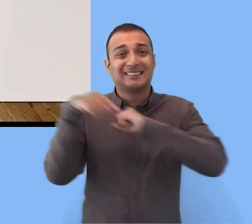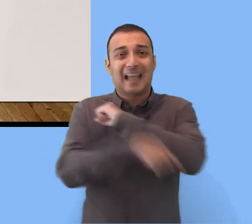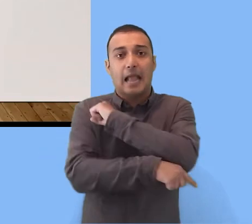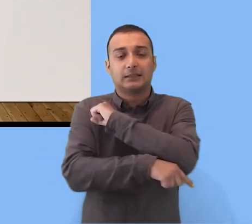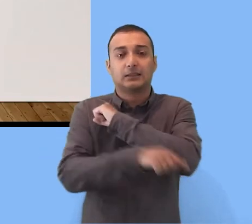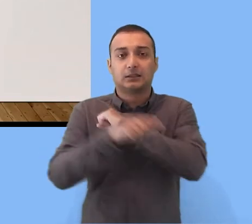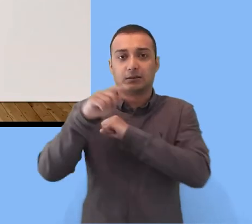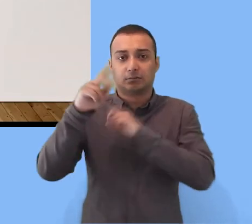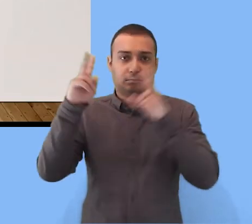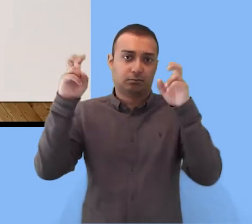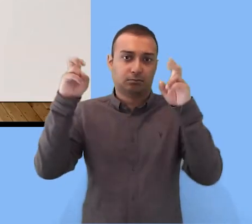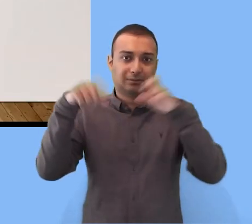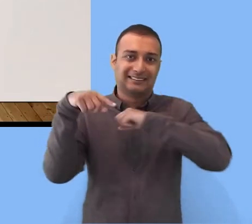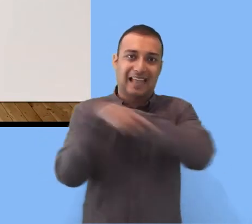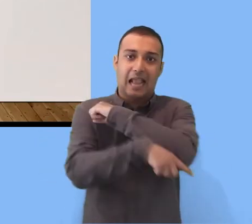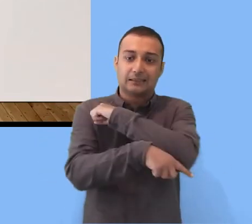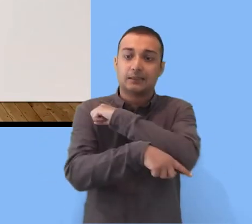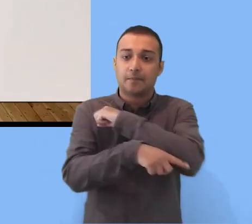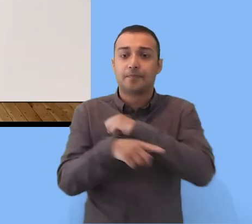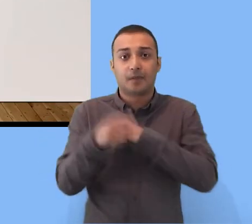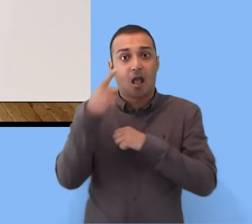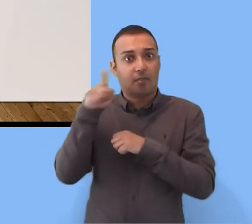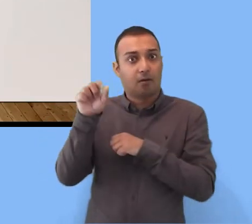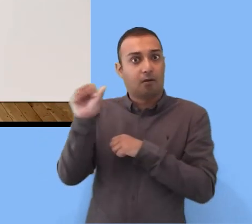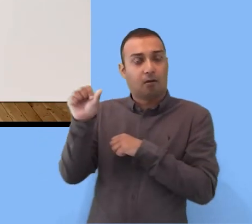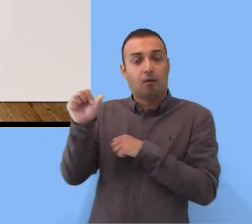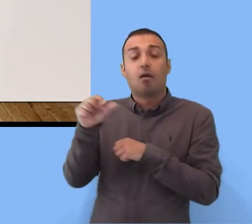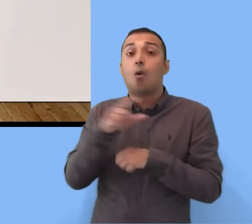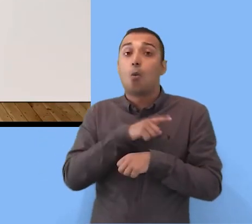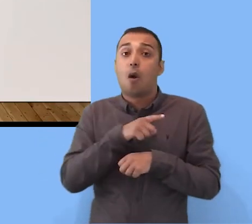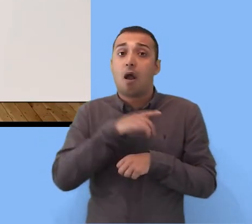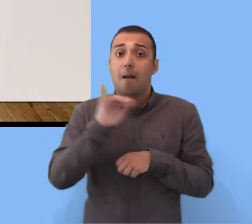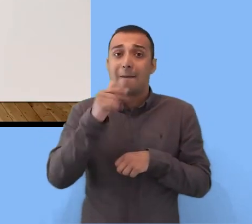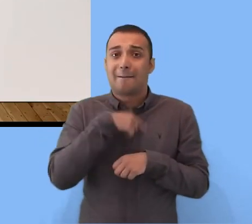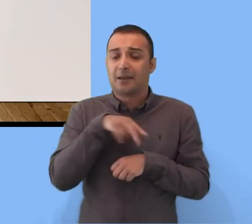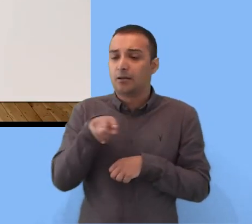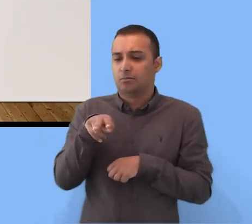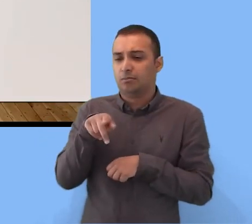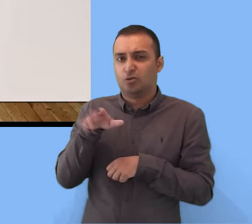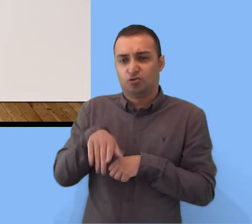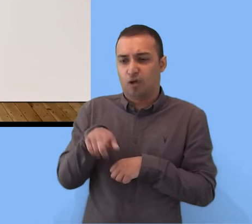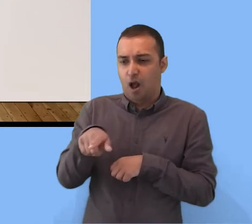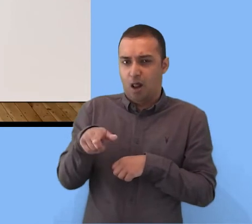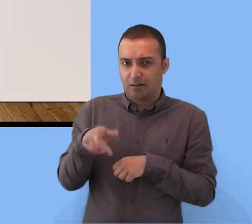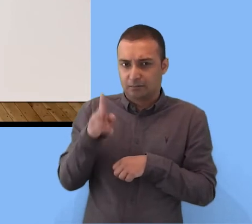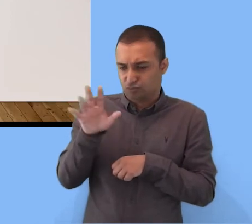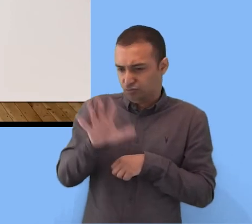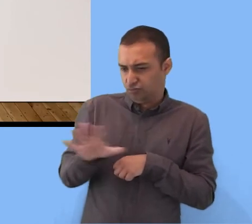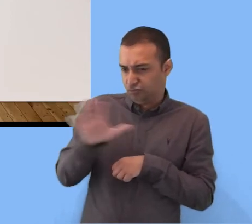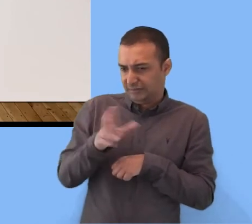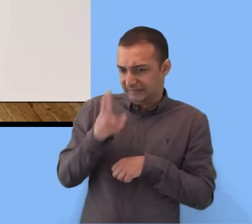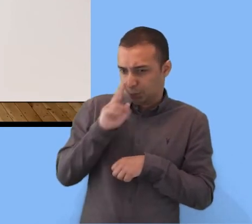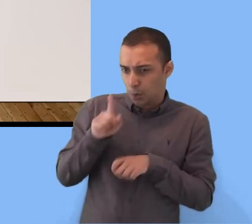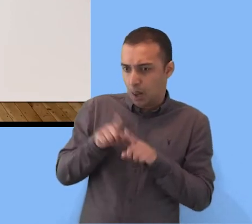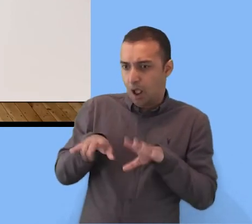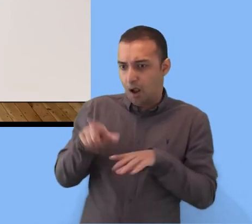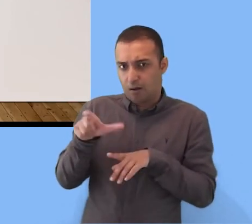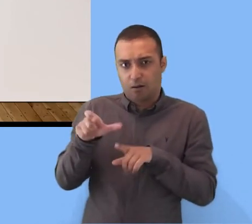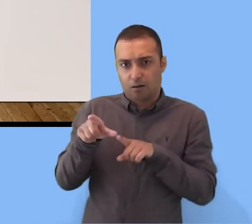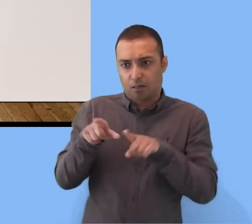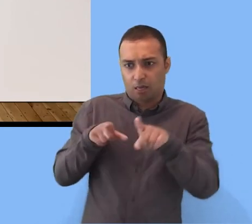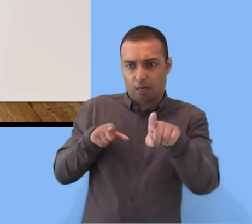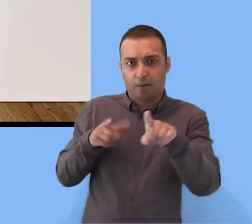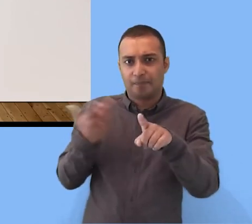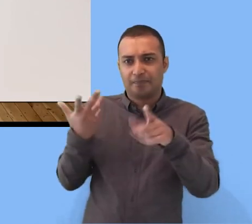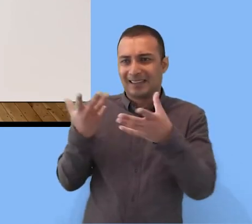at individual children and say that child isn't measuring up, that child has a gap in achievement, and start looking at all of us and saying,